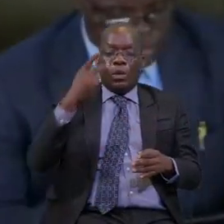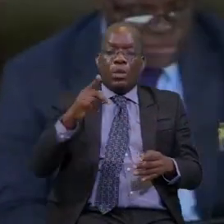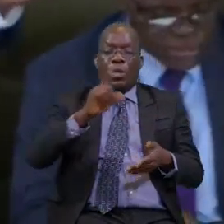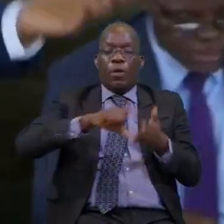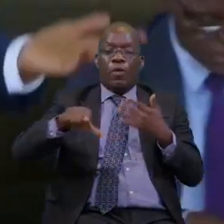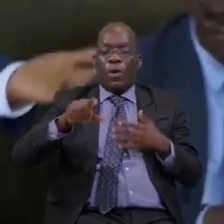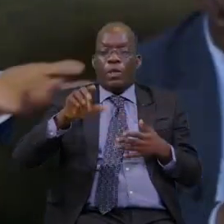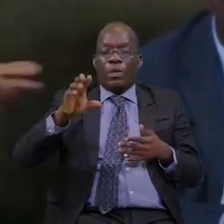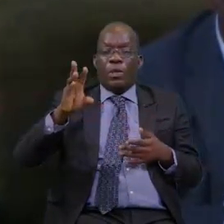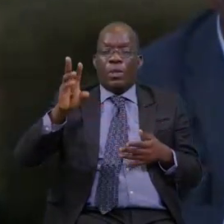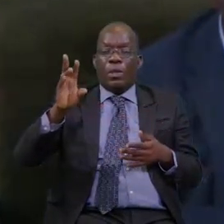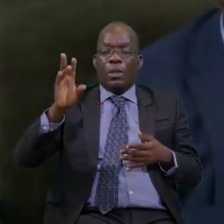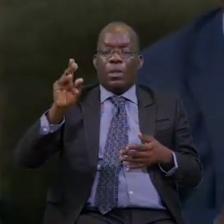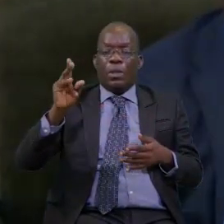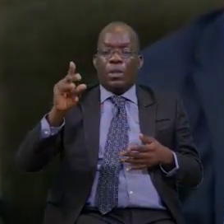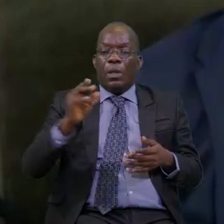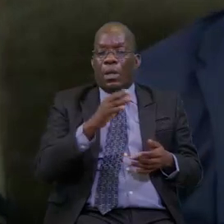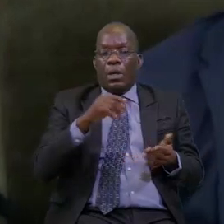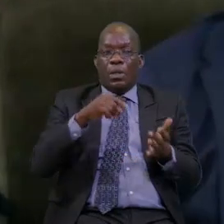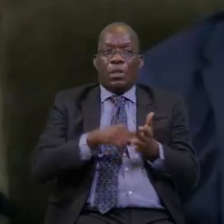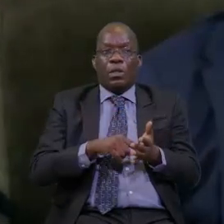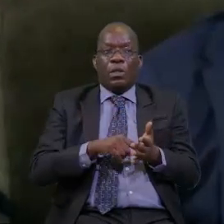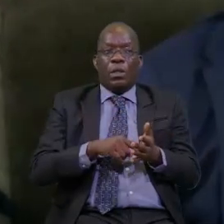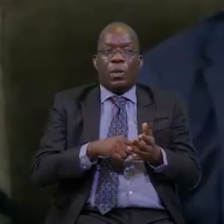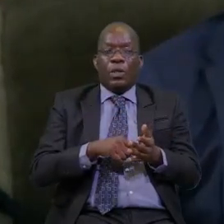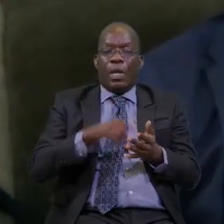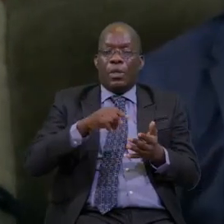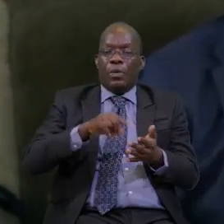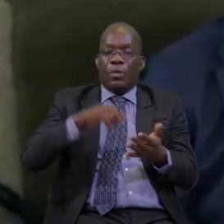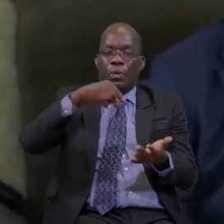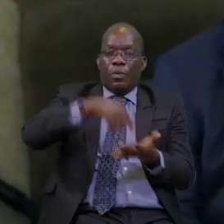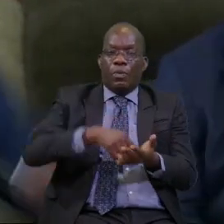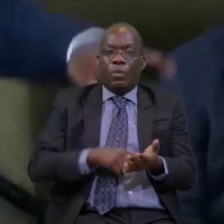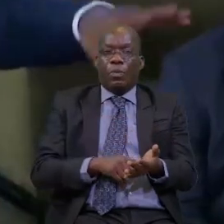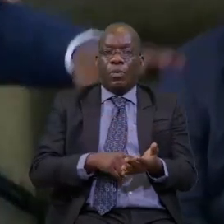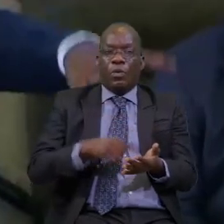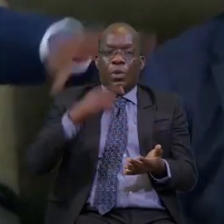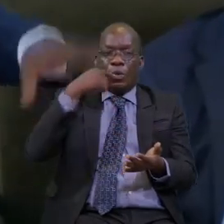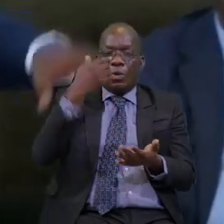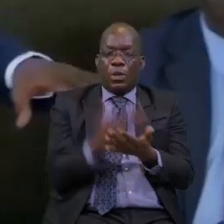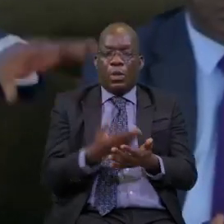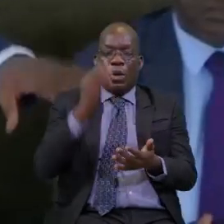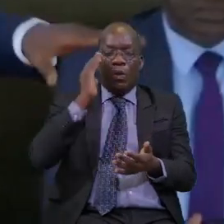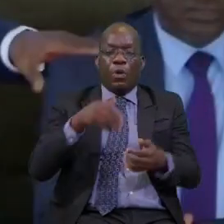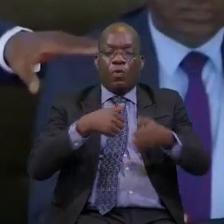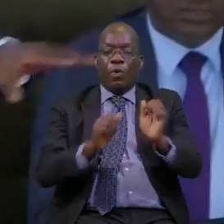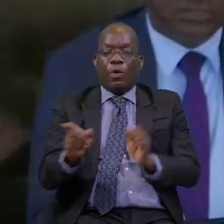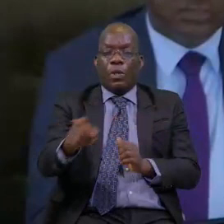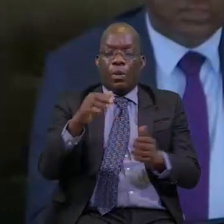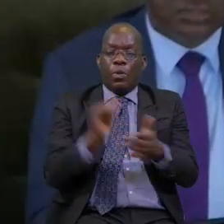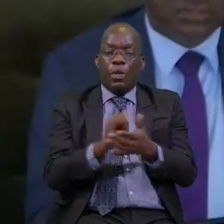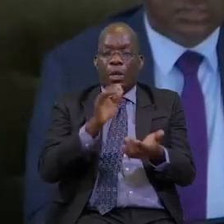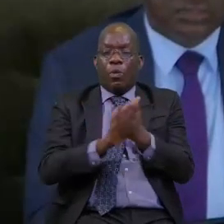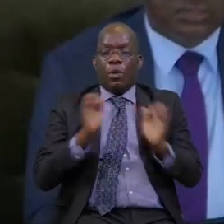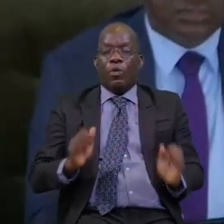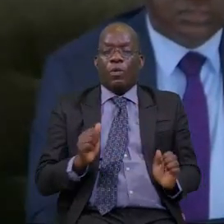verse 17. And this sign shall follow them that believe. All that follows those who don't